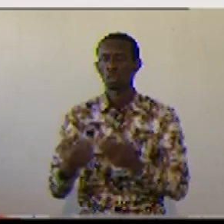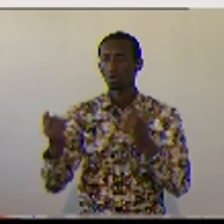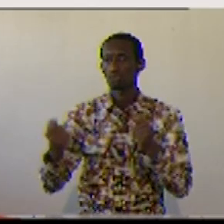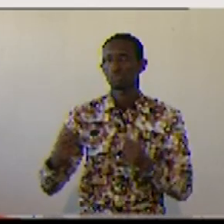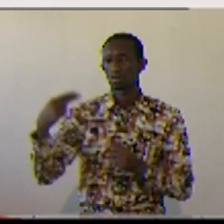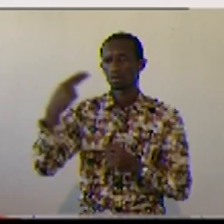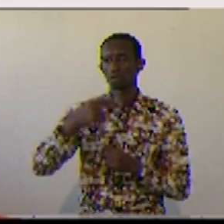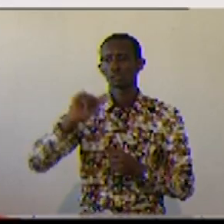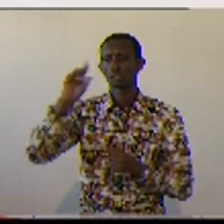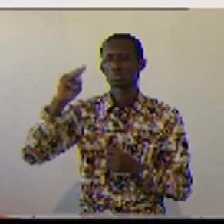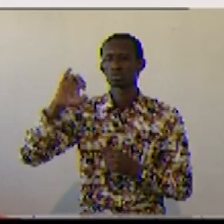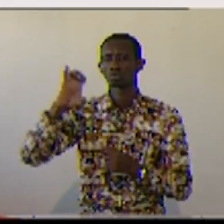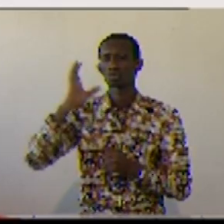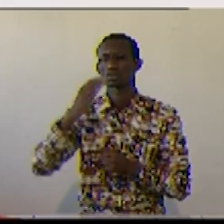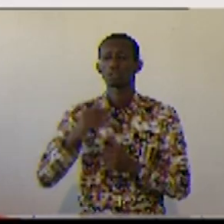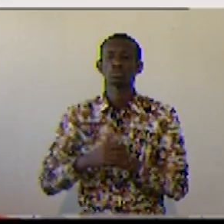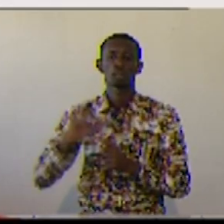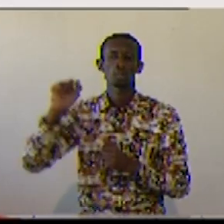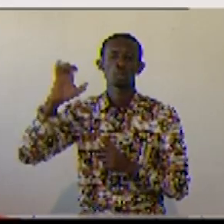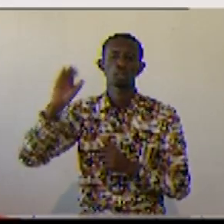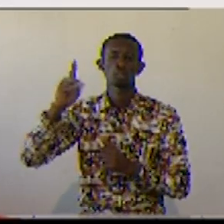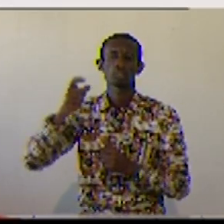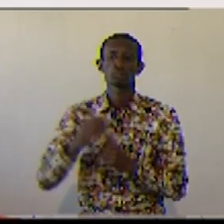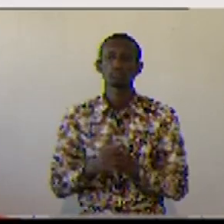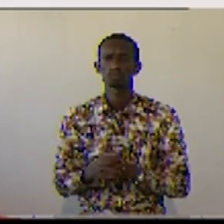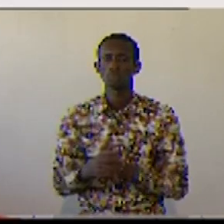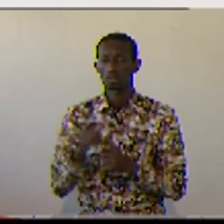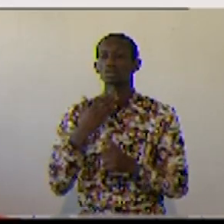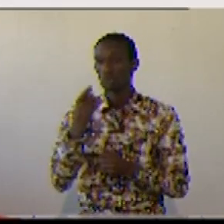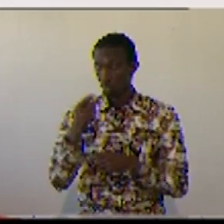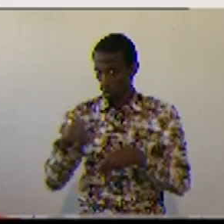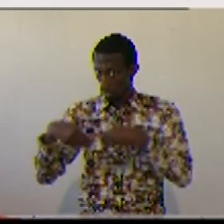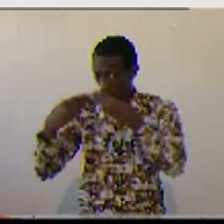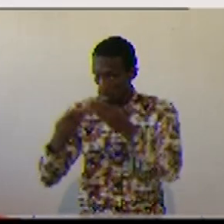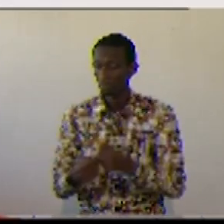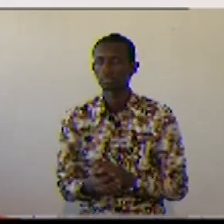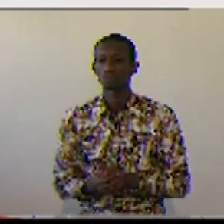I want to do this one for you. Hydrochloric acid